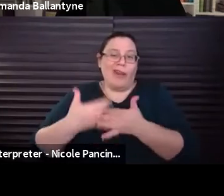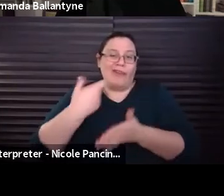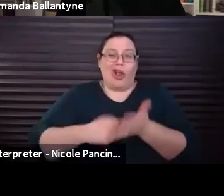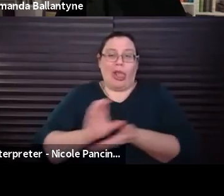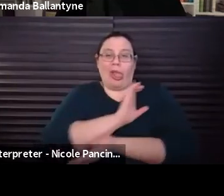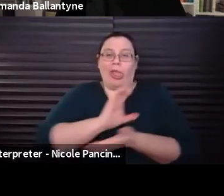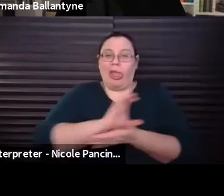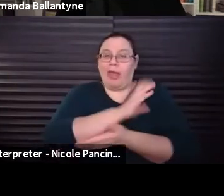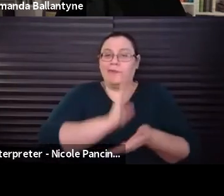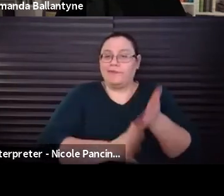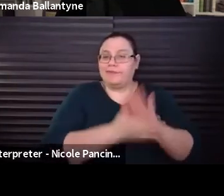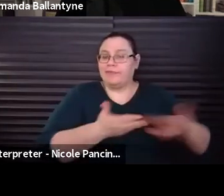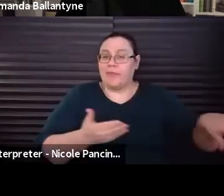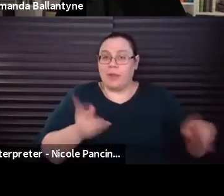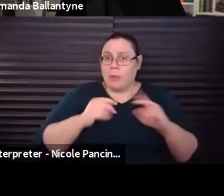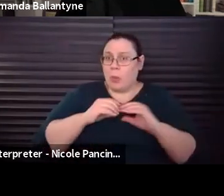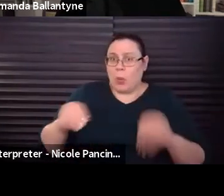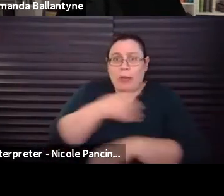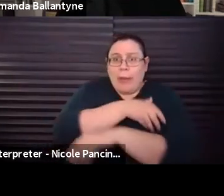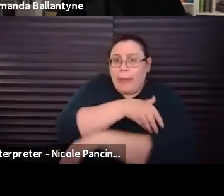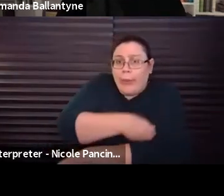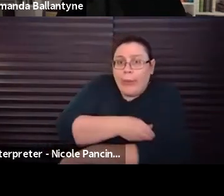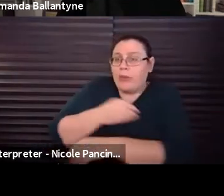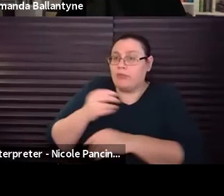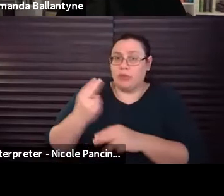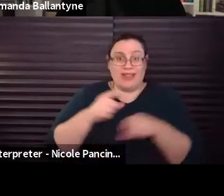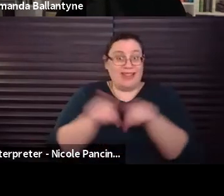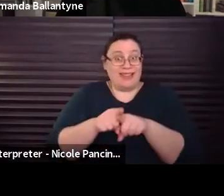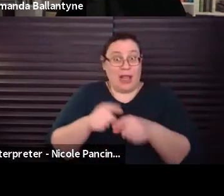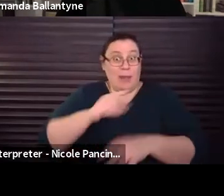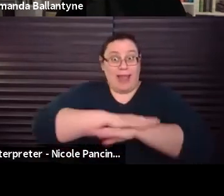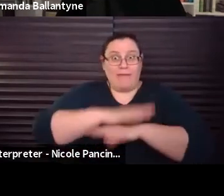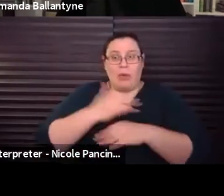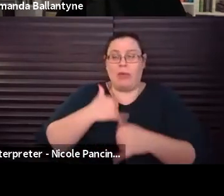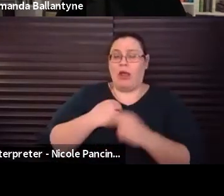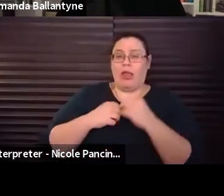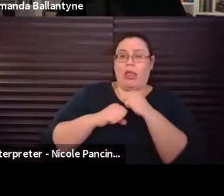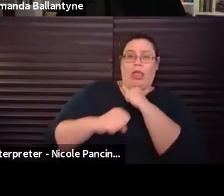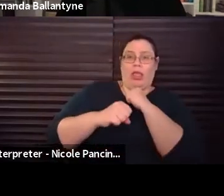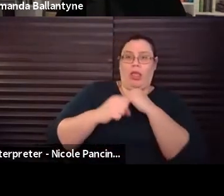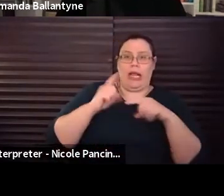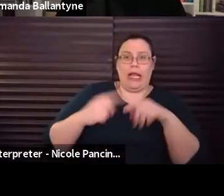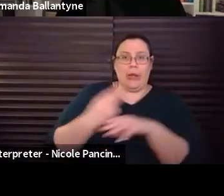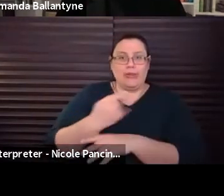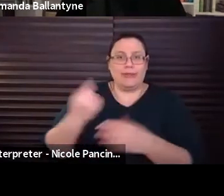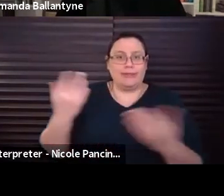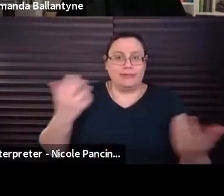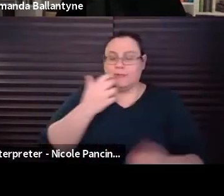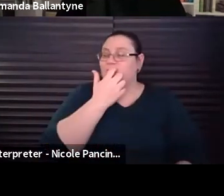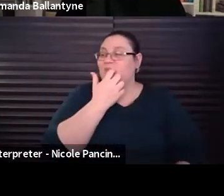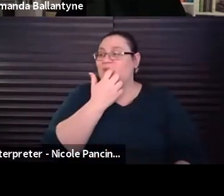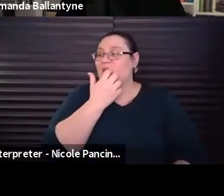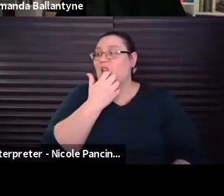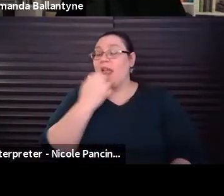people with less power who've been using that same infrastructure end up getting locked out. So I think that that if we